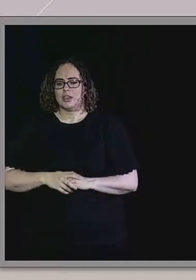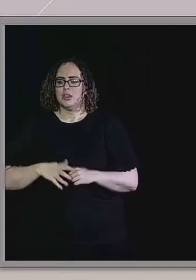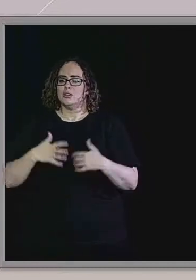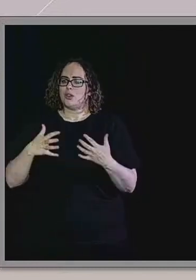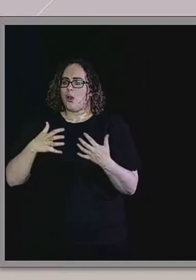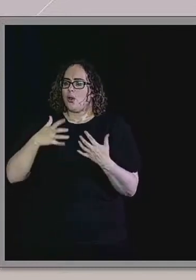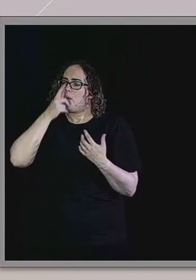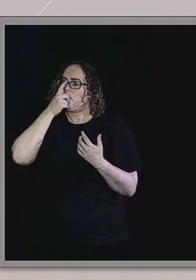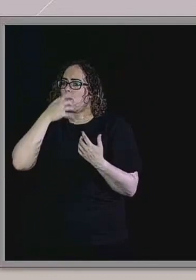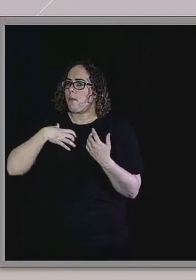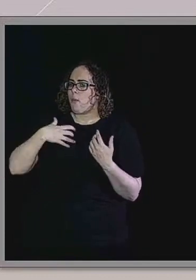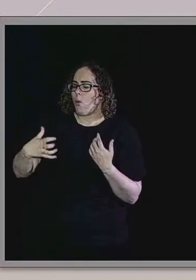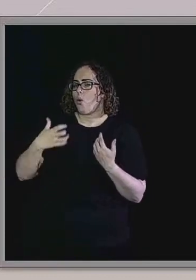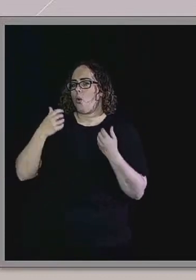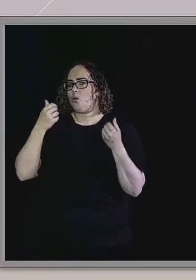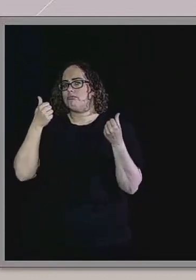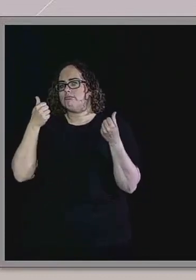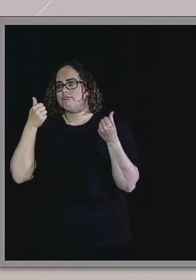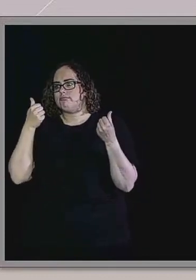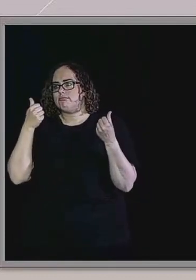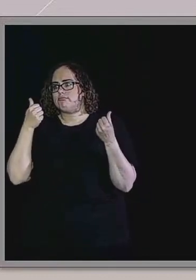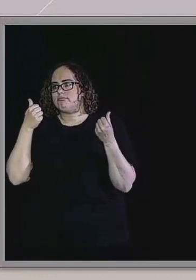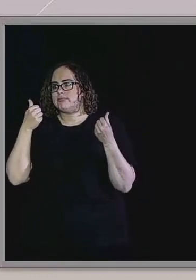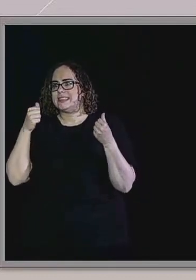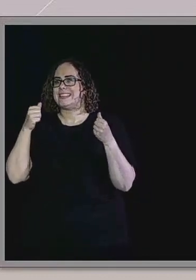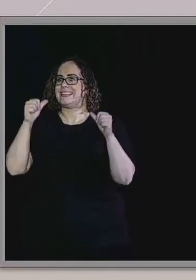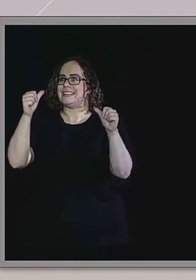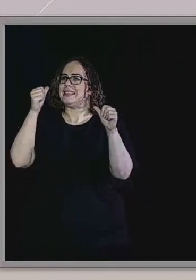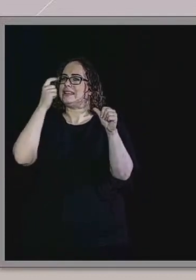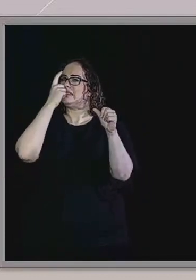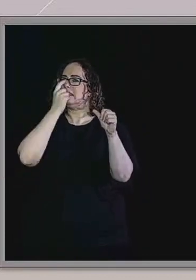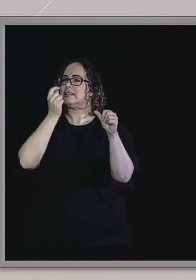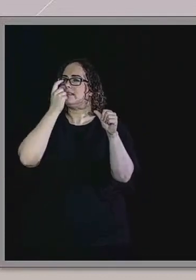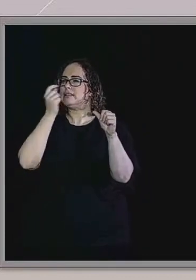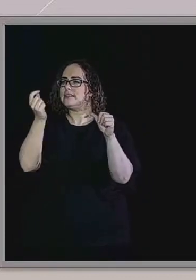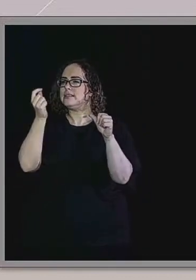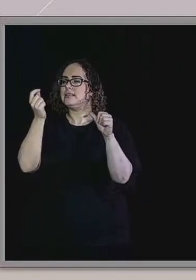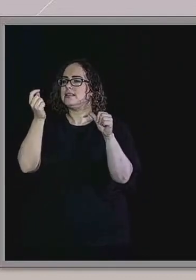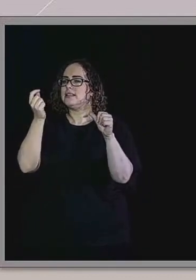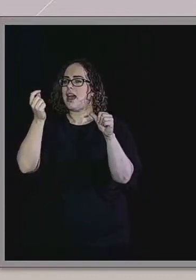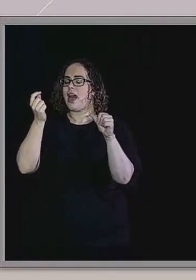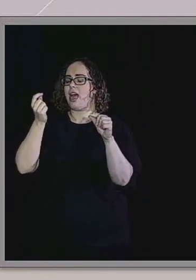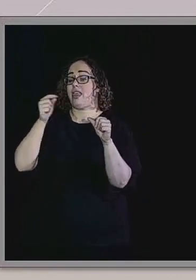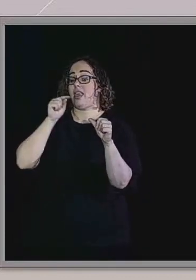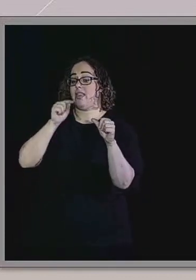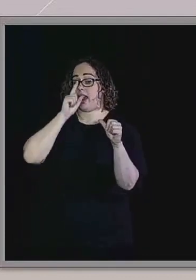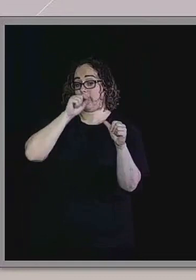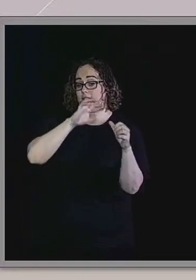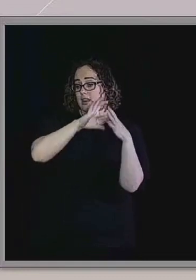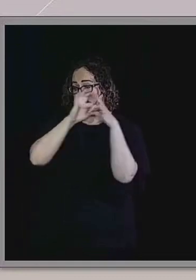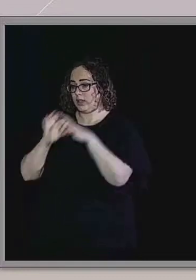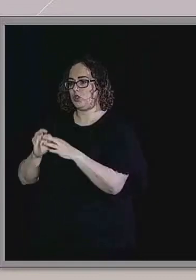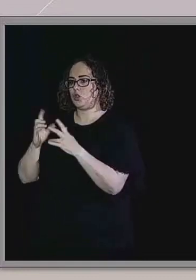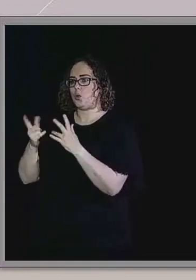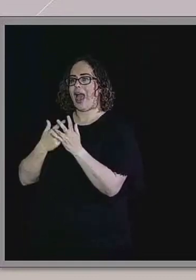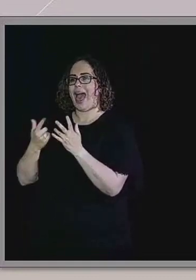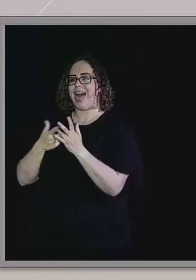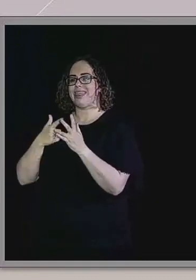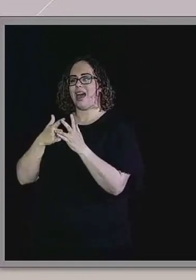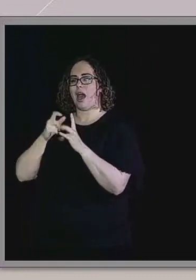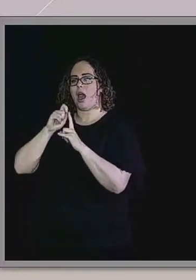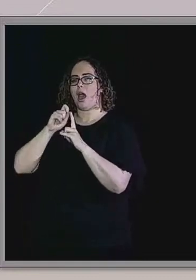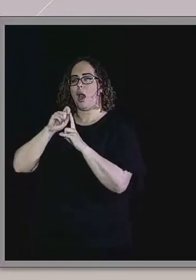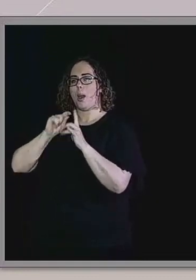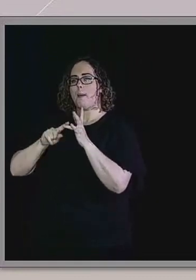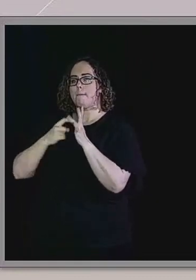become successful, the more success then feeds back into the other 2 portfolios that we struggle to get supported on. But